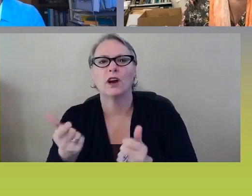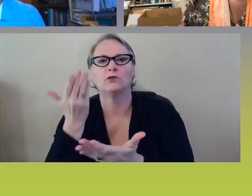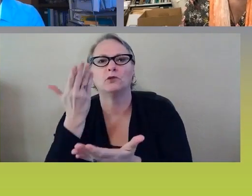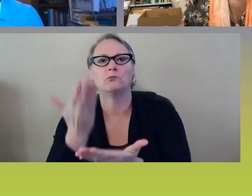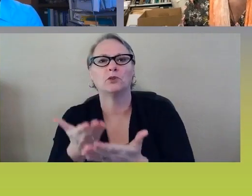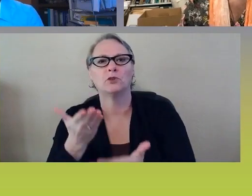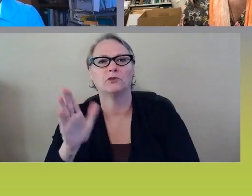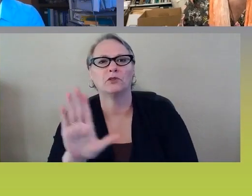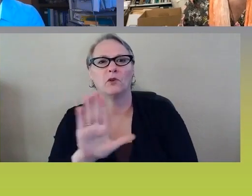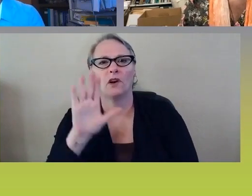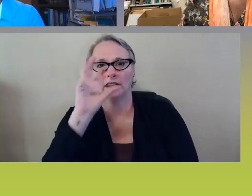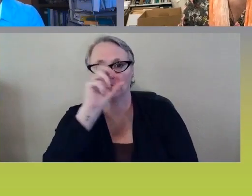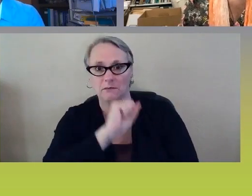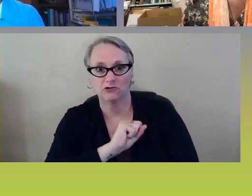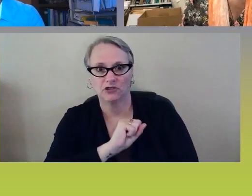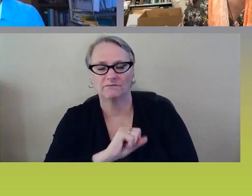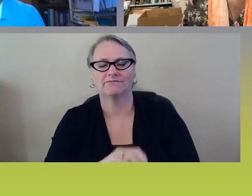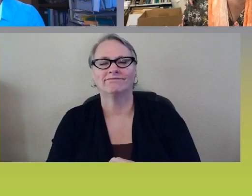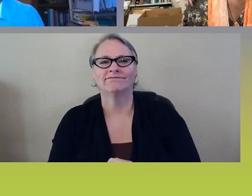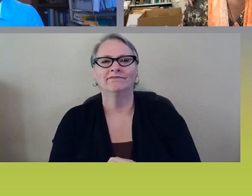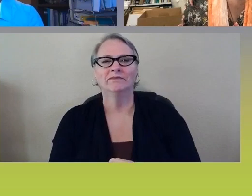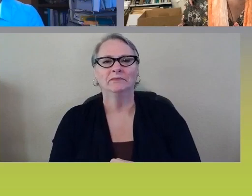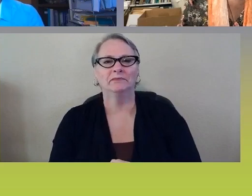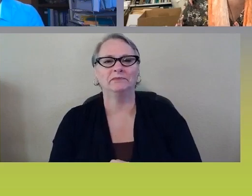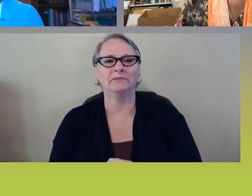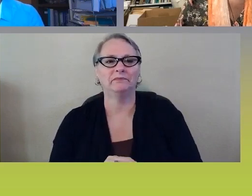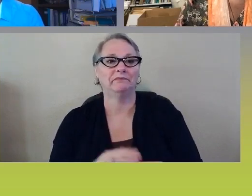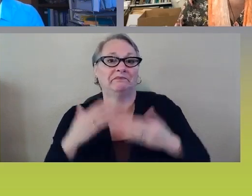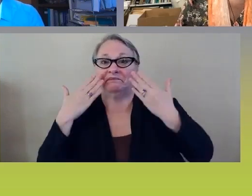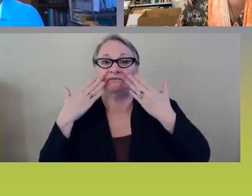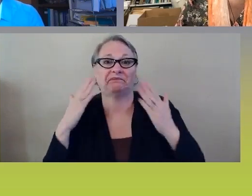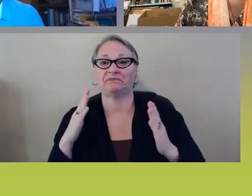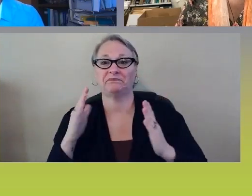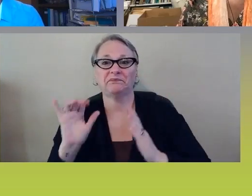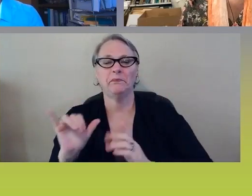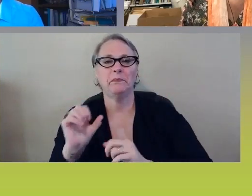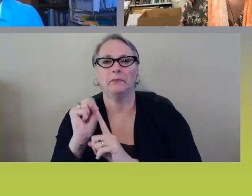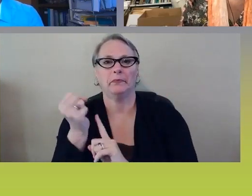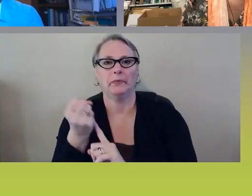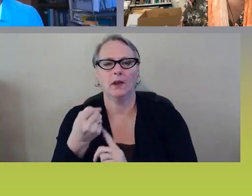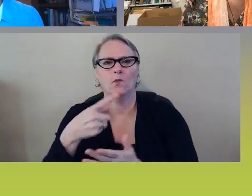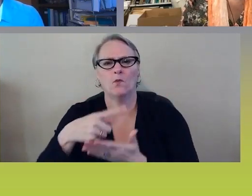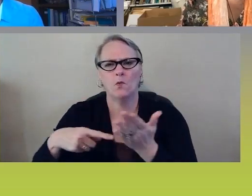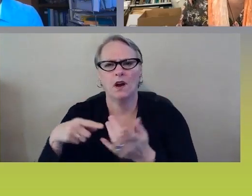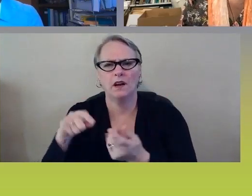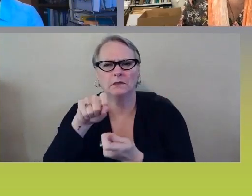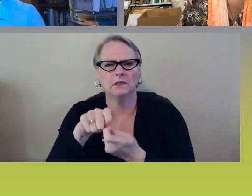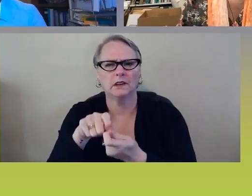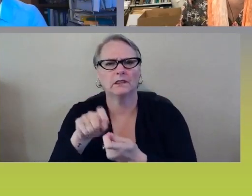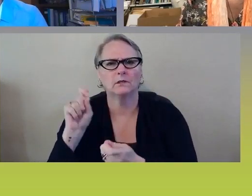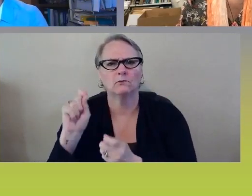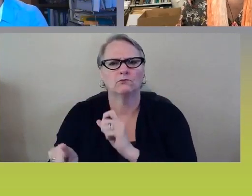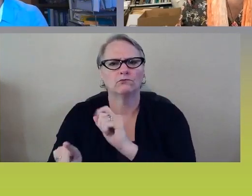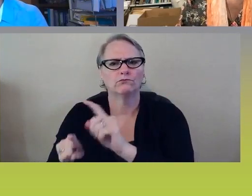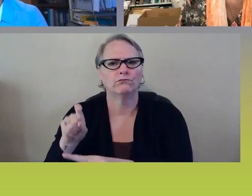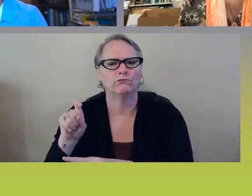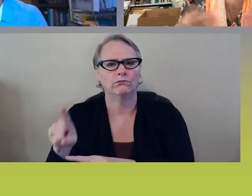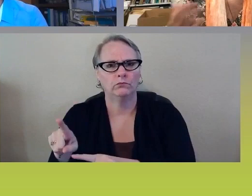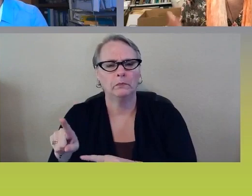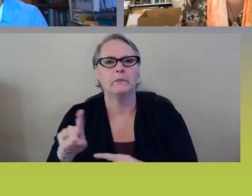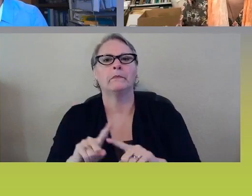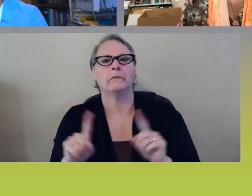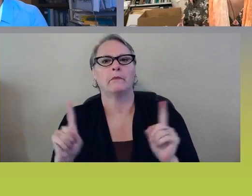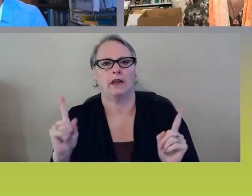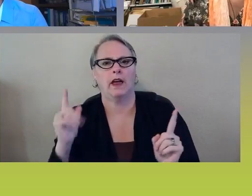your assumption. I don't know in this case what were their explanations, but I know